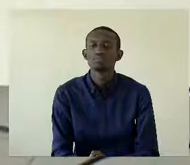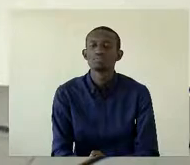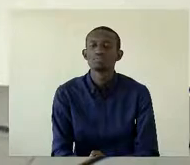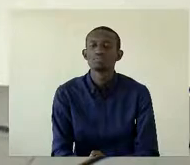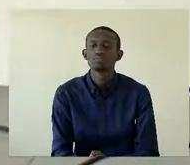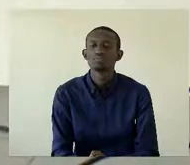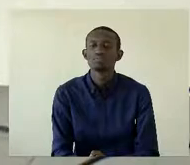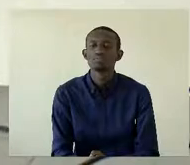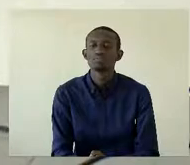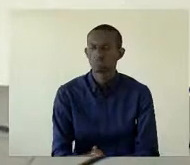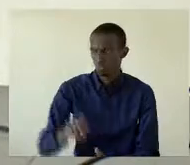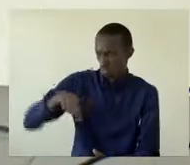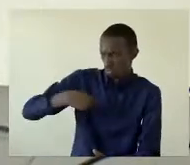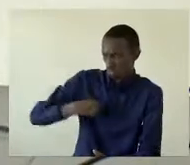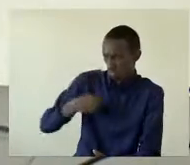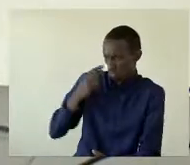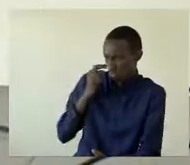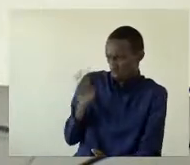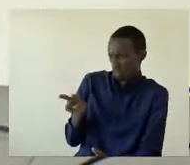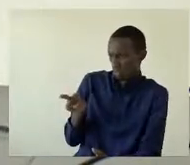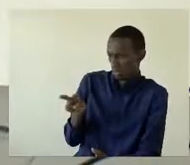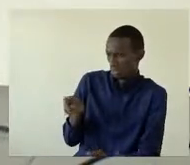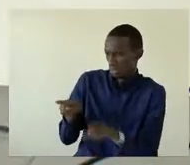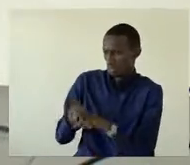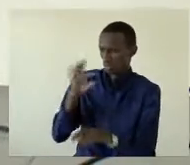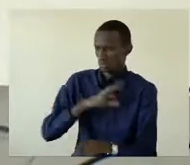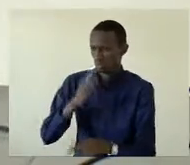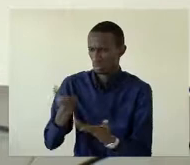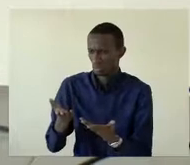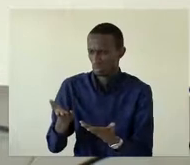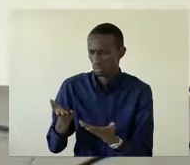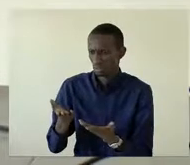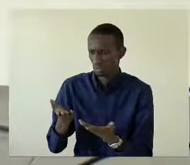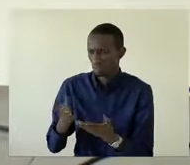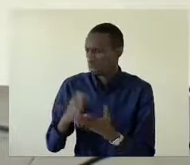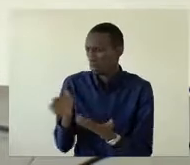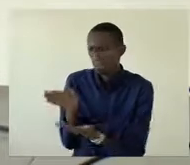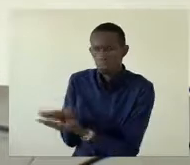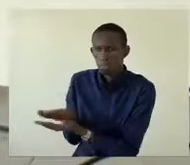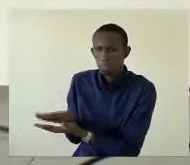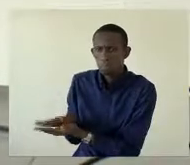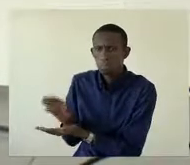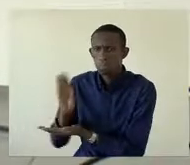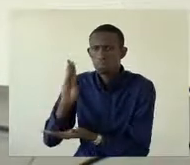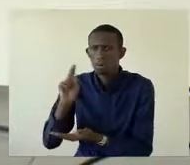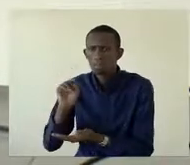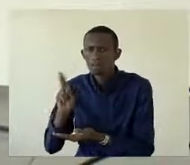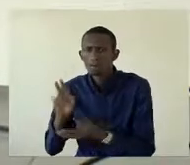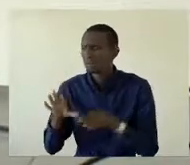do we look at it as an income? Is it only about banks? Is it only about factories?